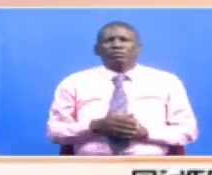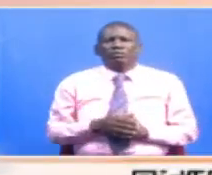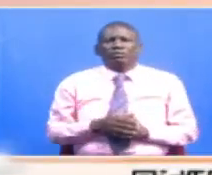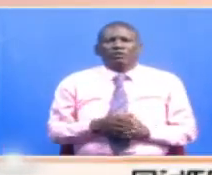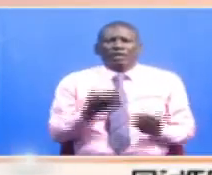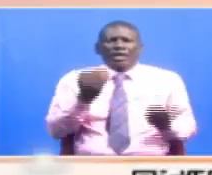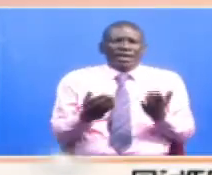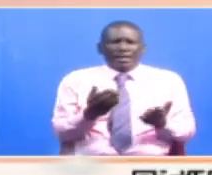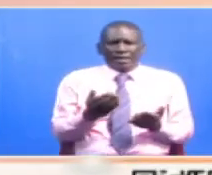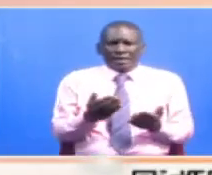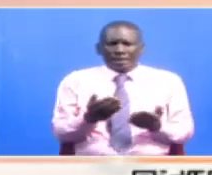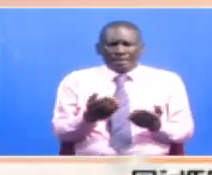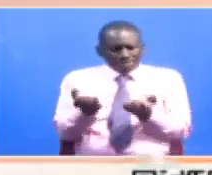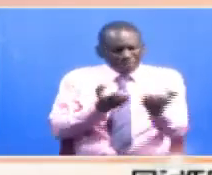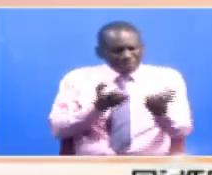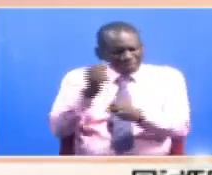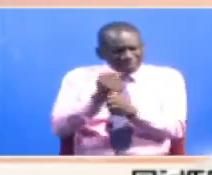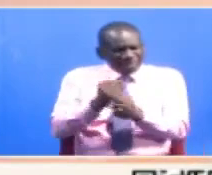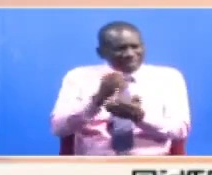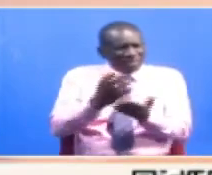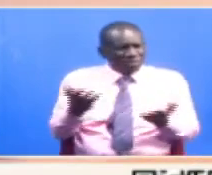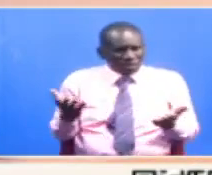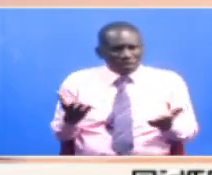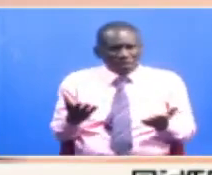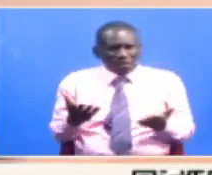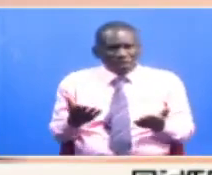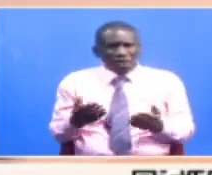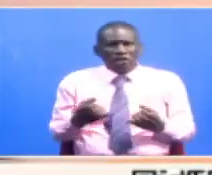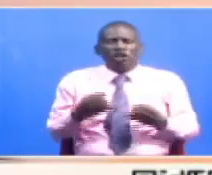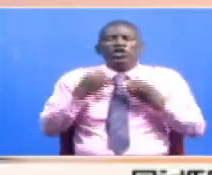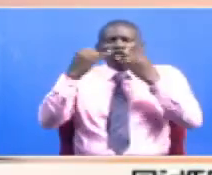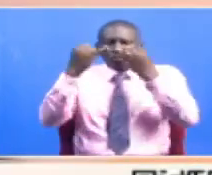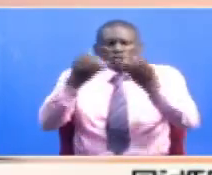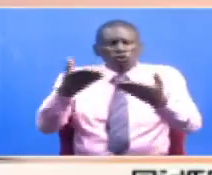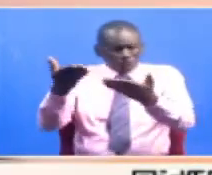Any monkey business done anywhere, information will come.